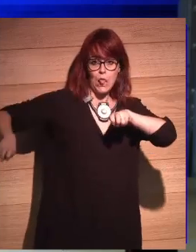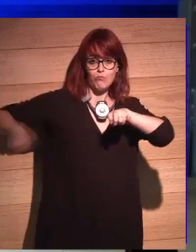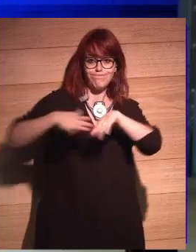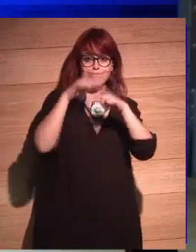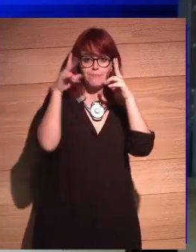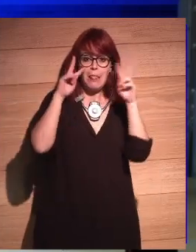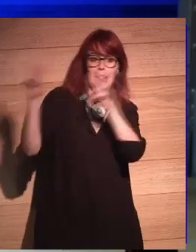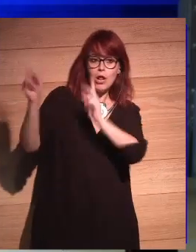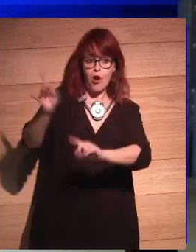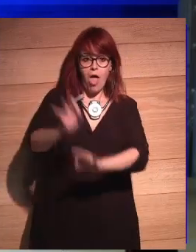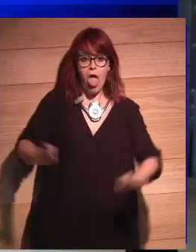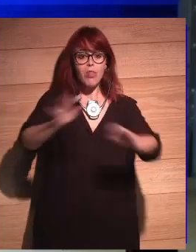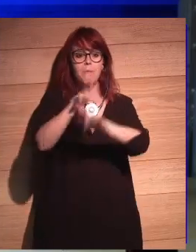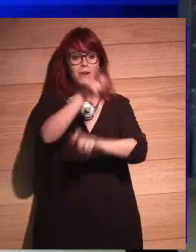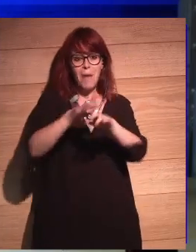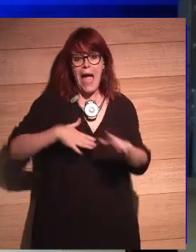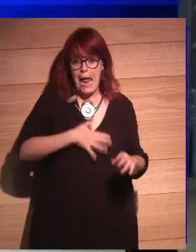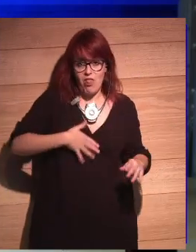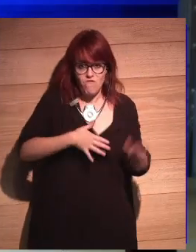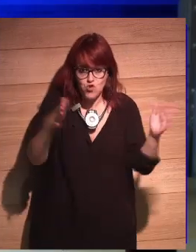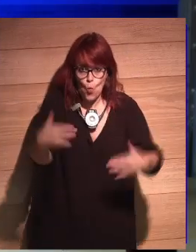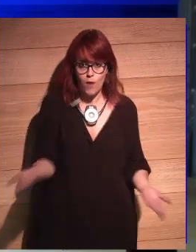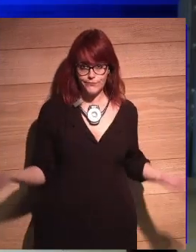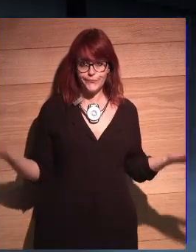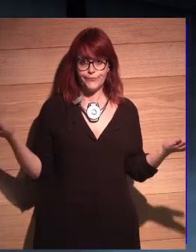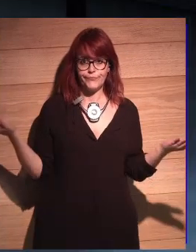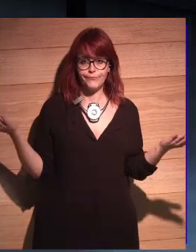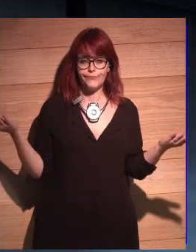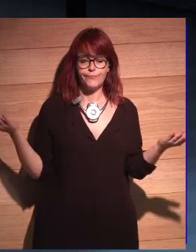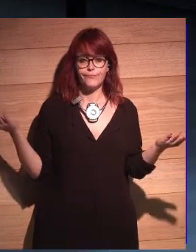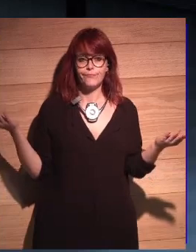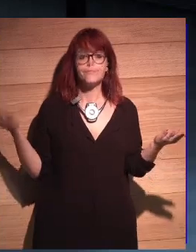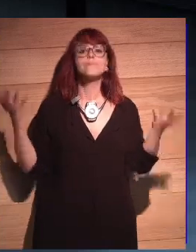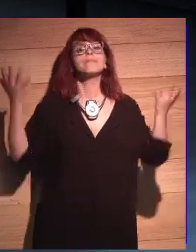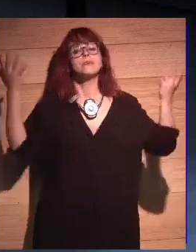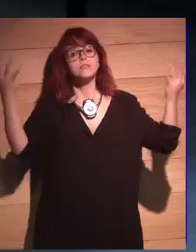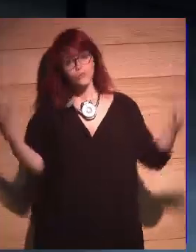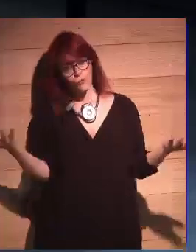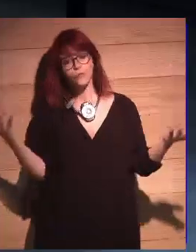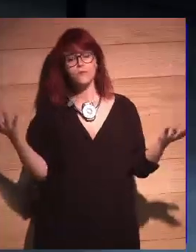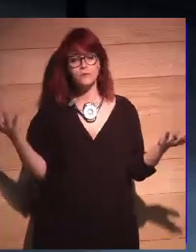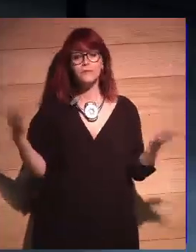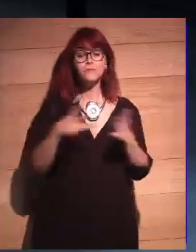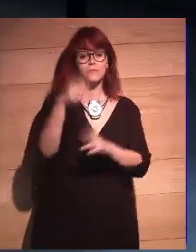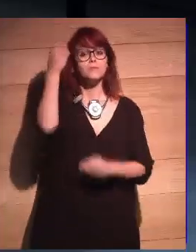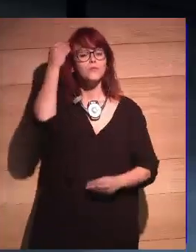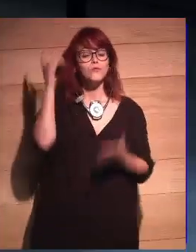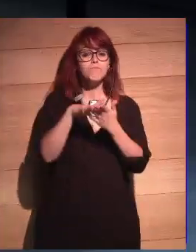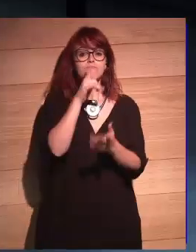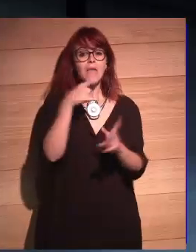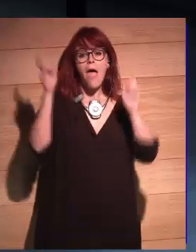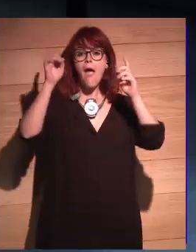and I think we can do better than this. So I think some of our lessons come from immersive